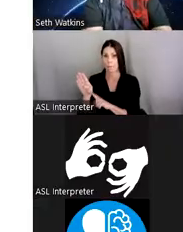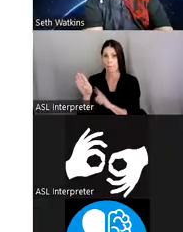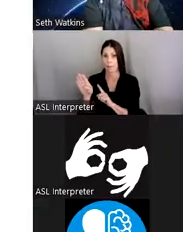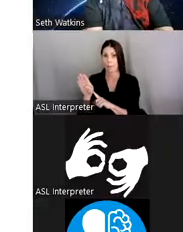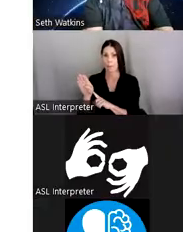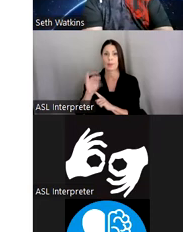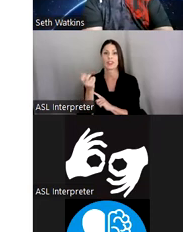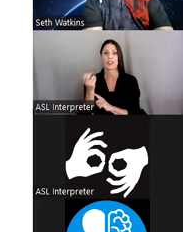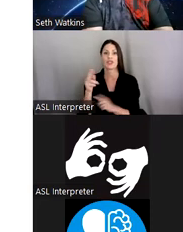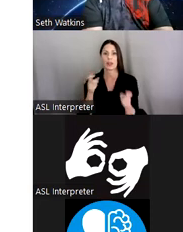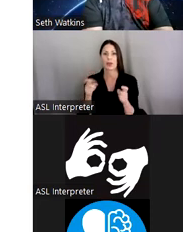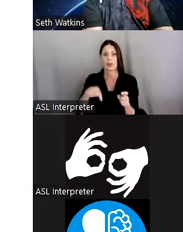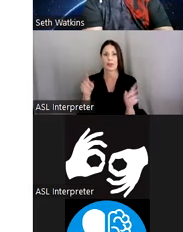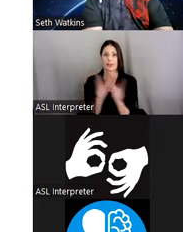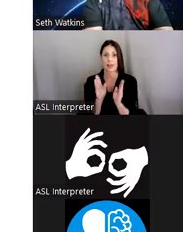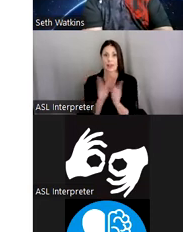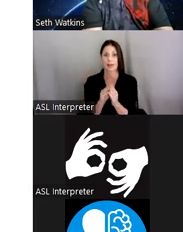meeting.